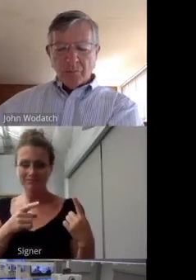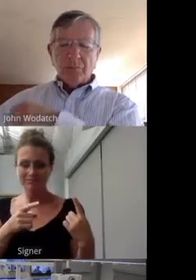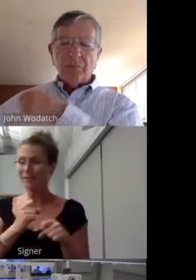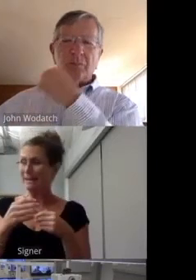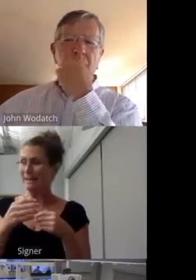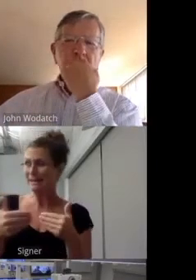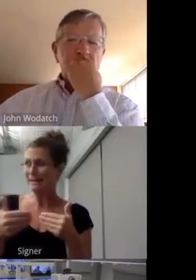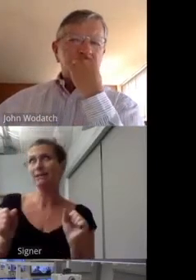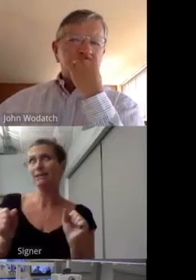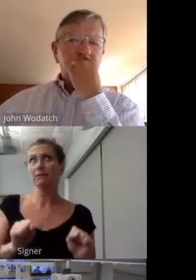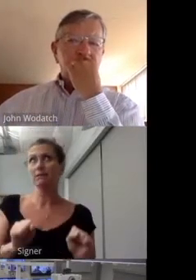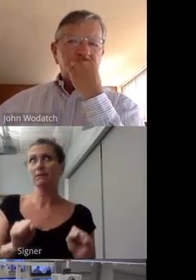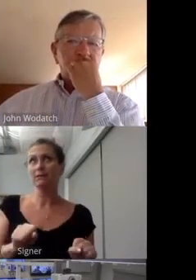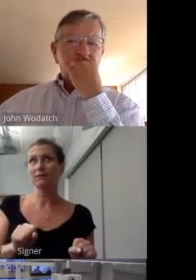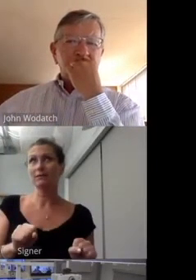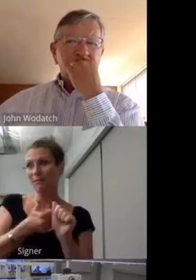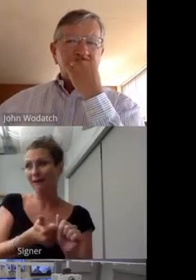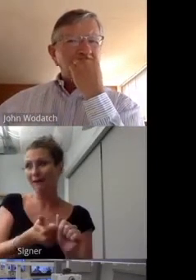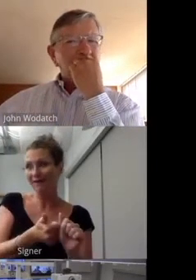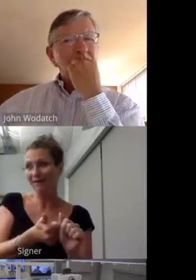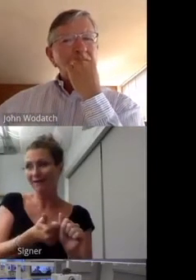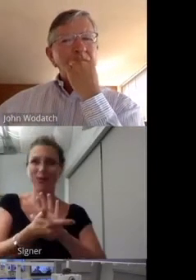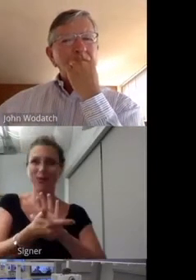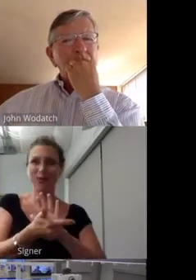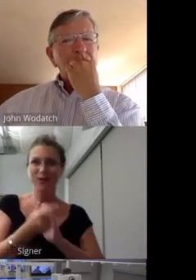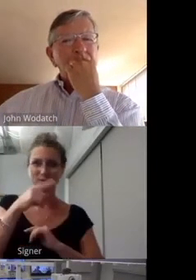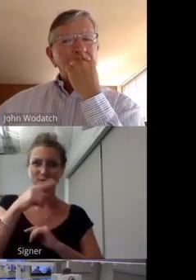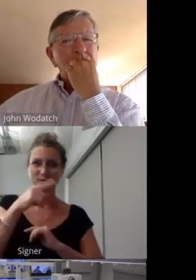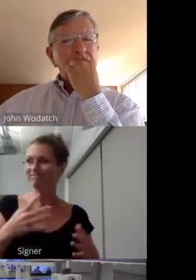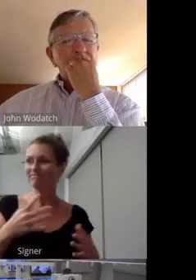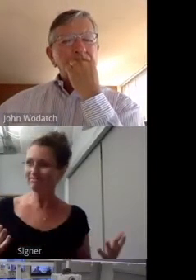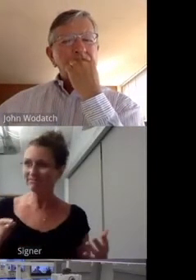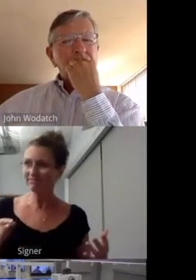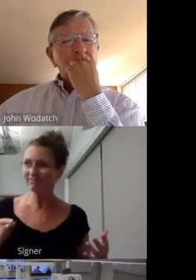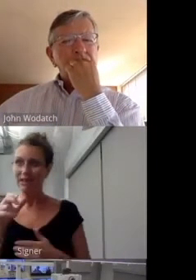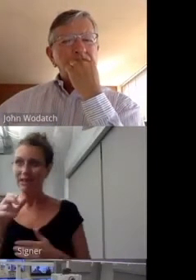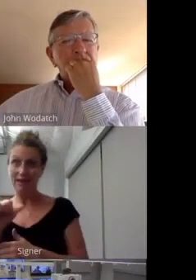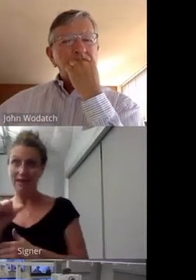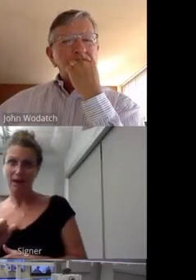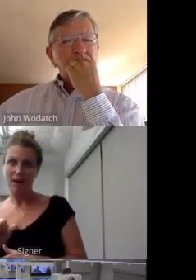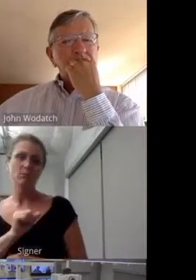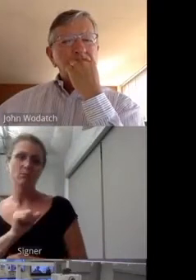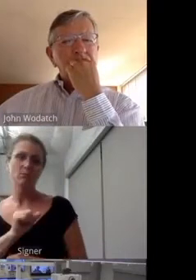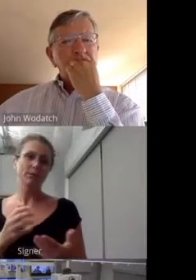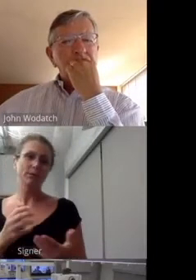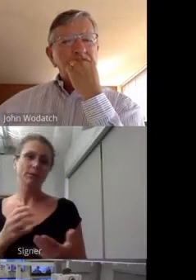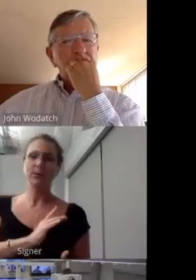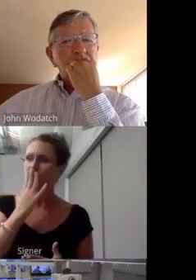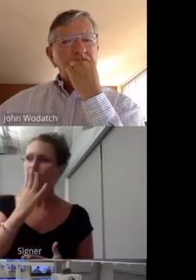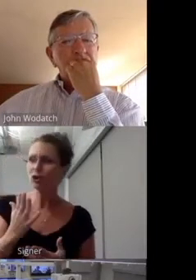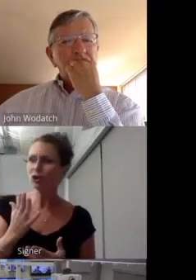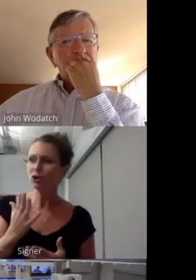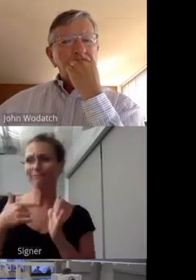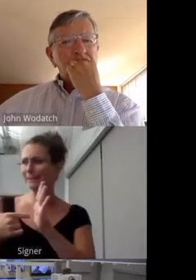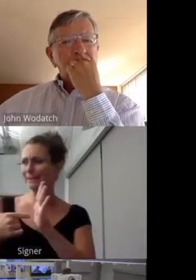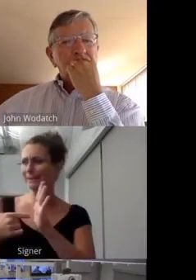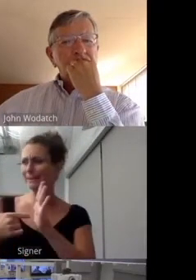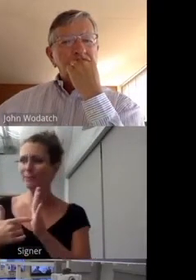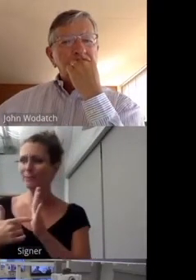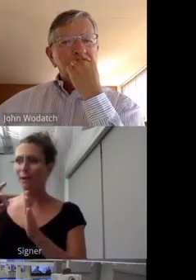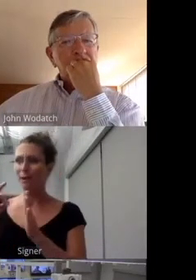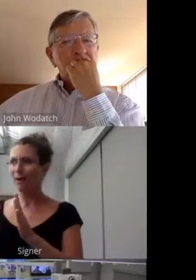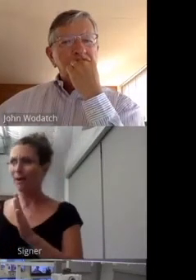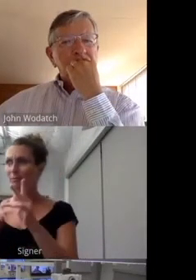accessibility. So Thea gave some great examples of very confusing, conflicting standards. Model national standards